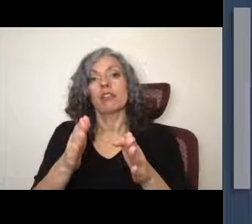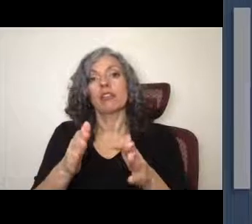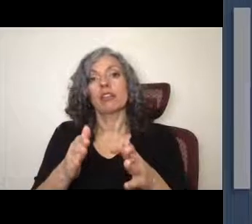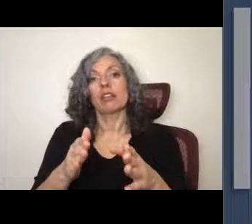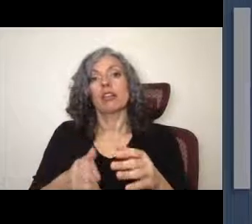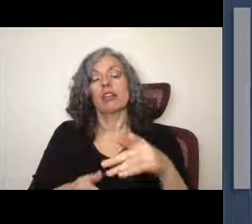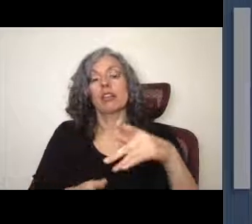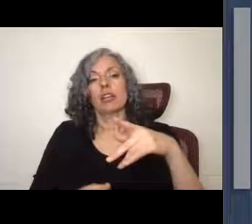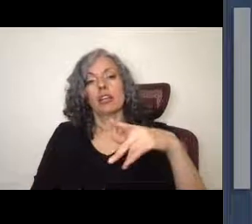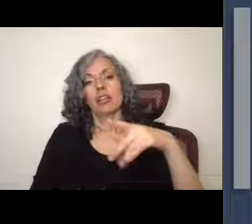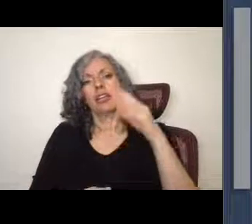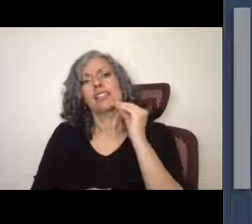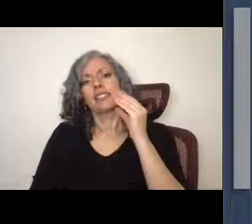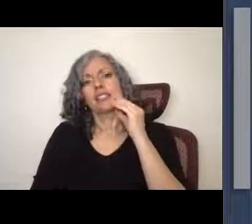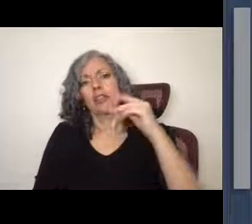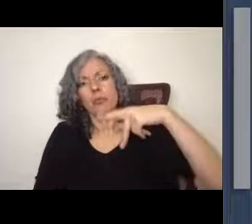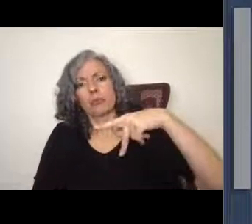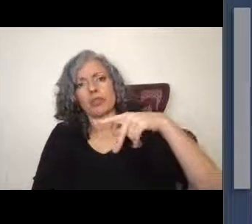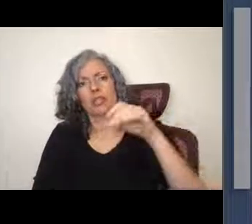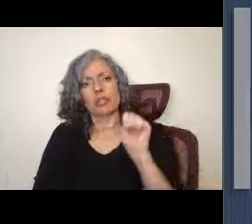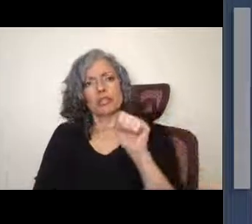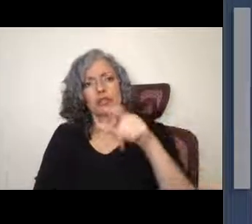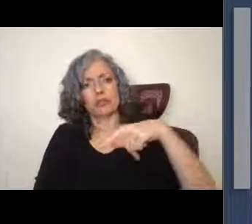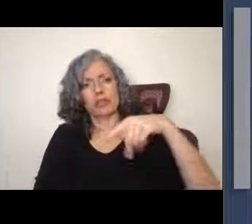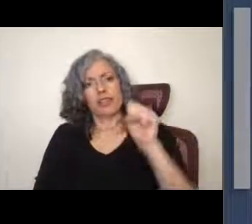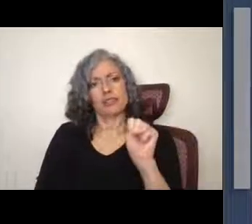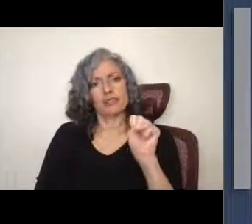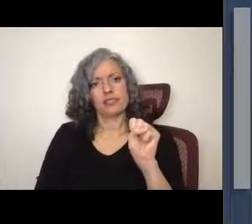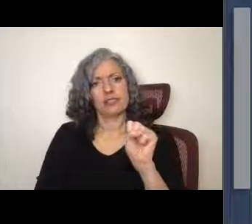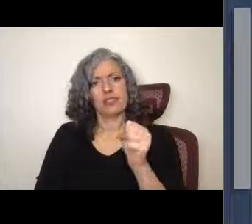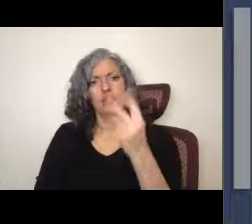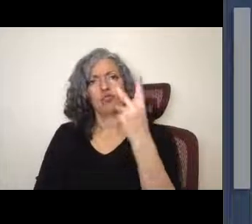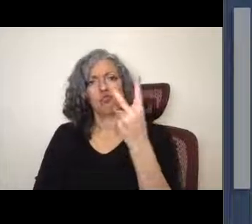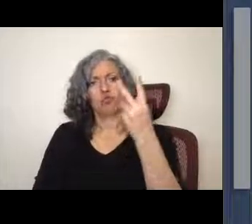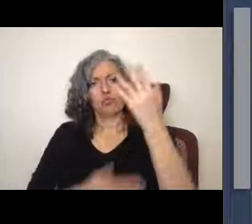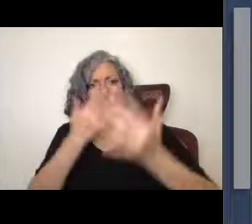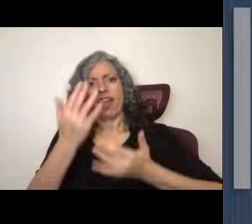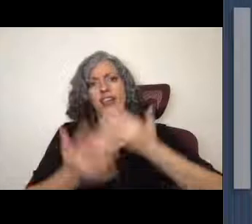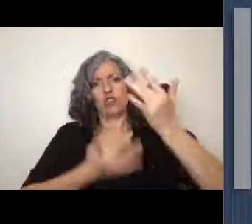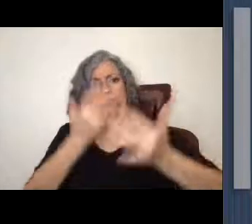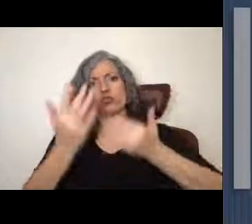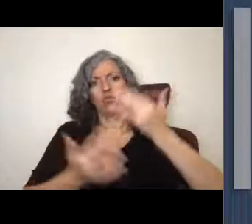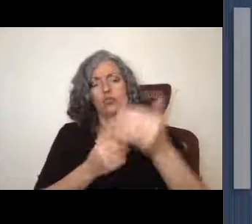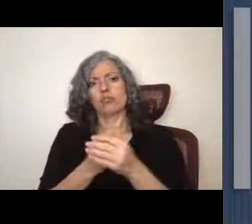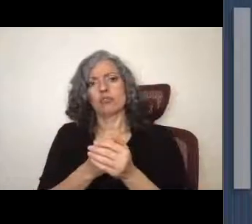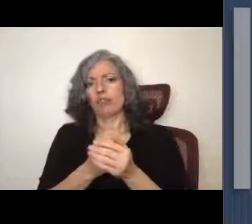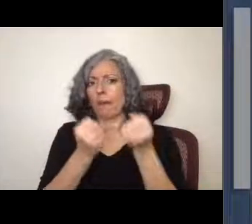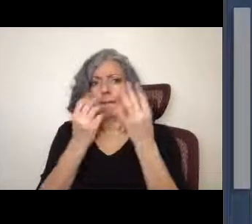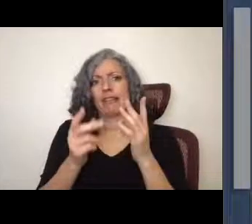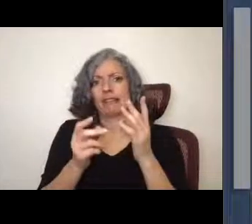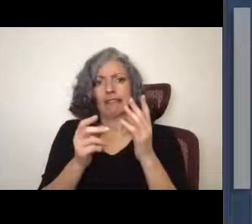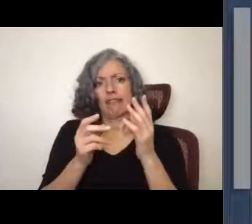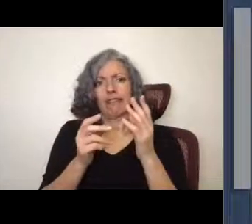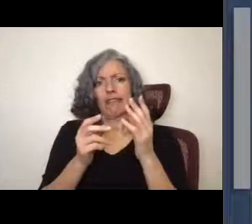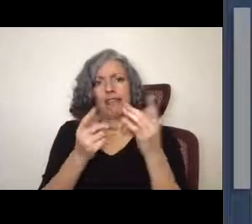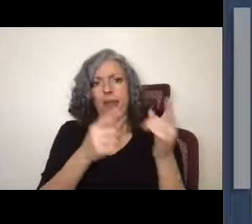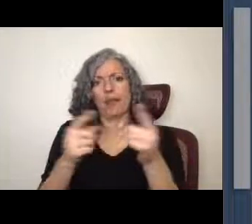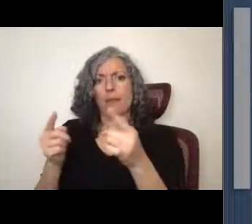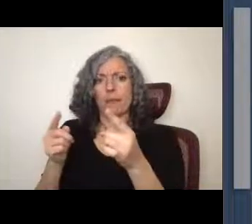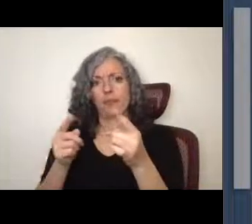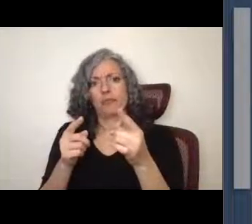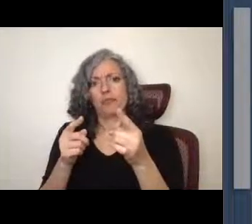PSPS before, power shutdowns. It has experienced 2 wildfires and numerous incidents where there was just